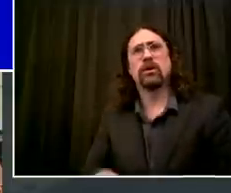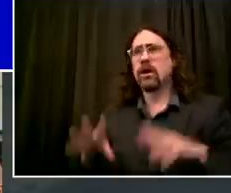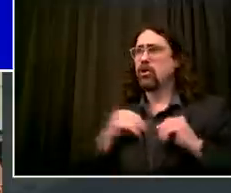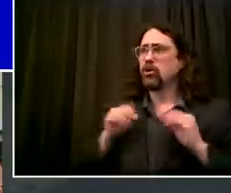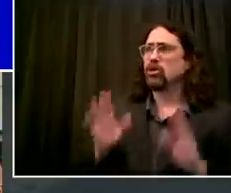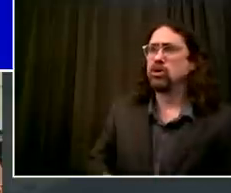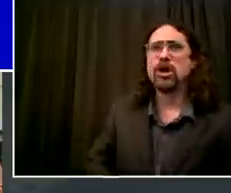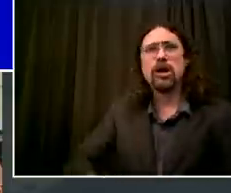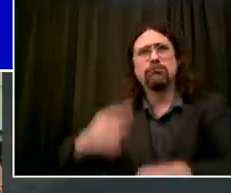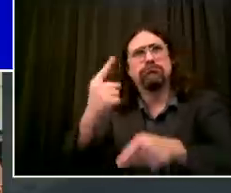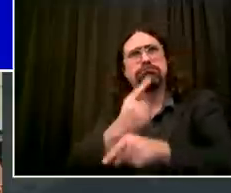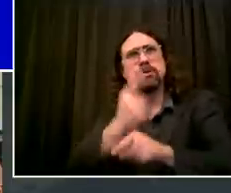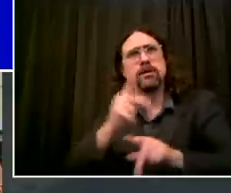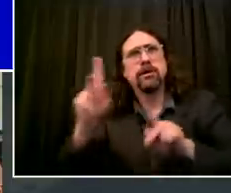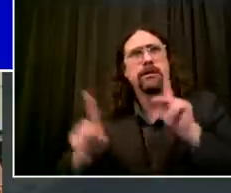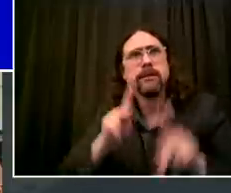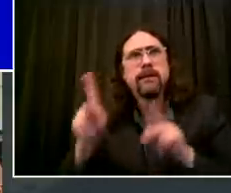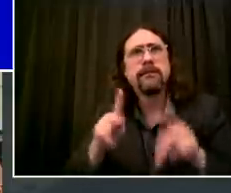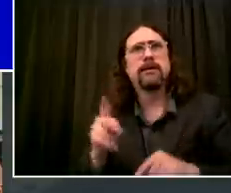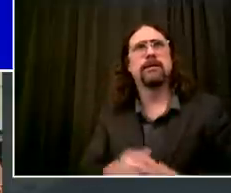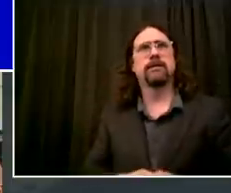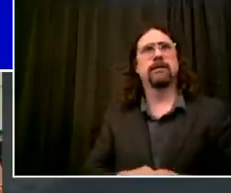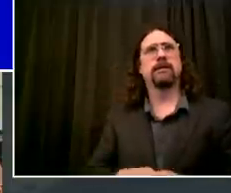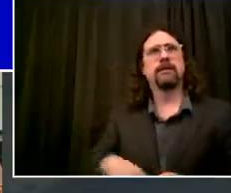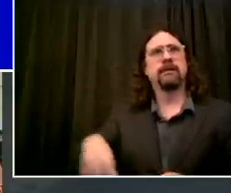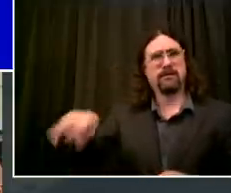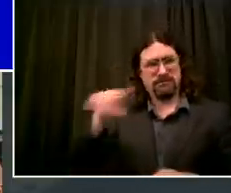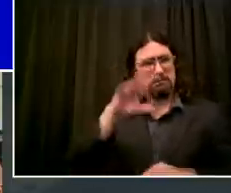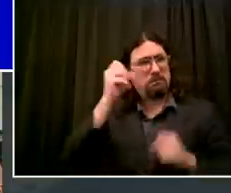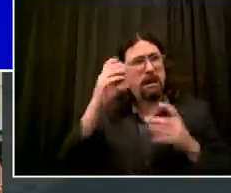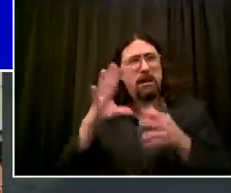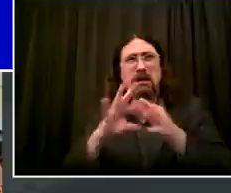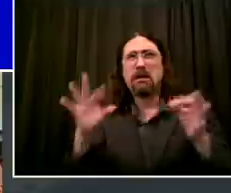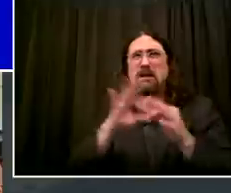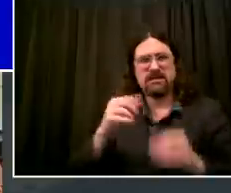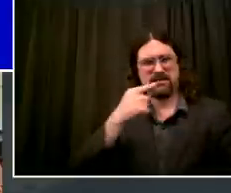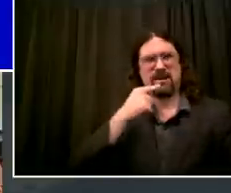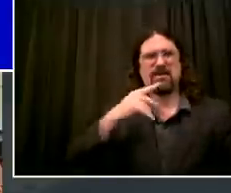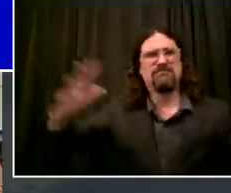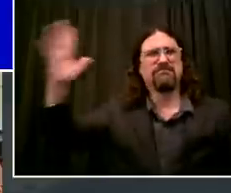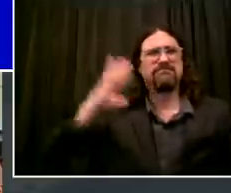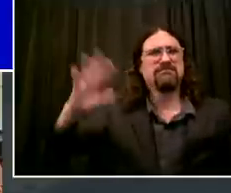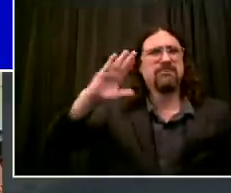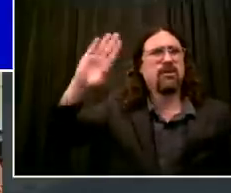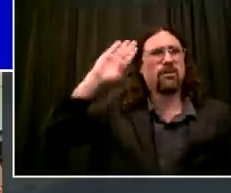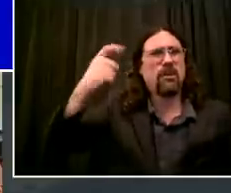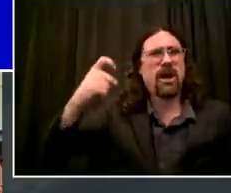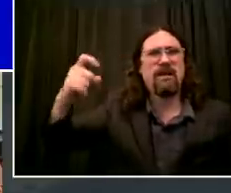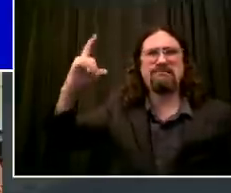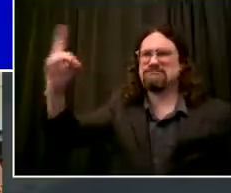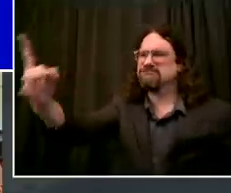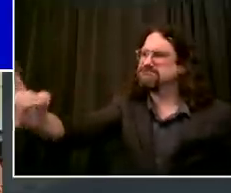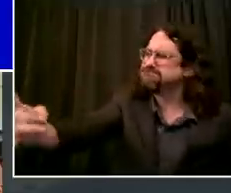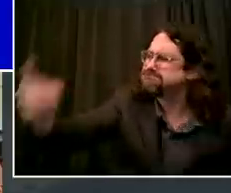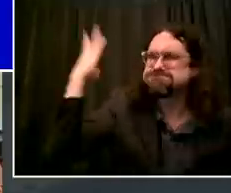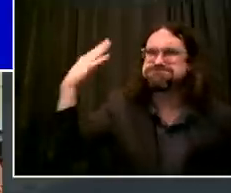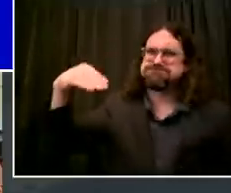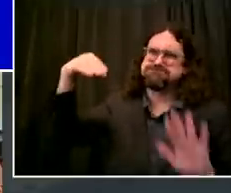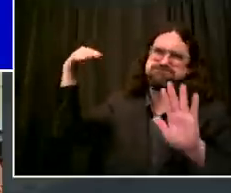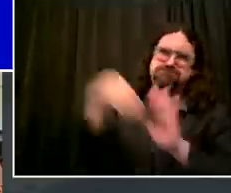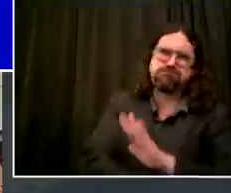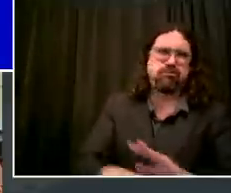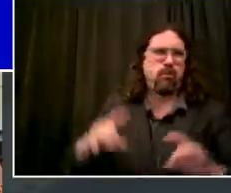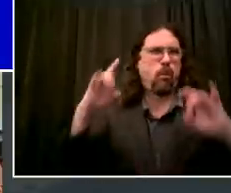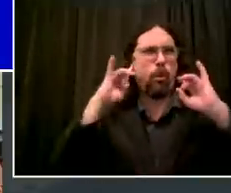stood their ground, and they brought the Bronx back, and they will do it again. So this is a setback, but it's not anything